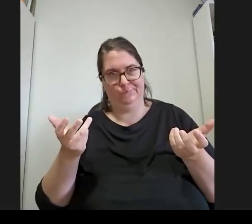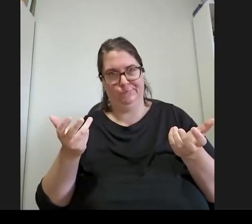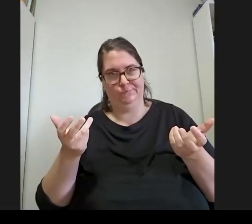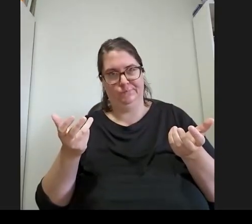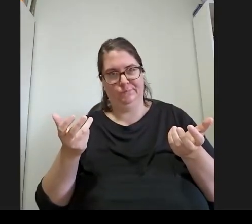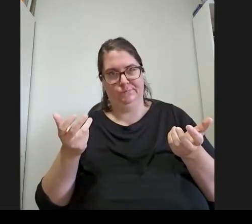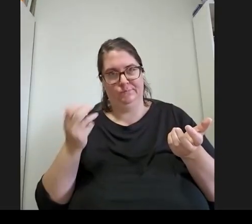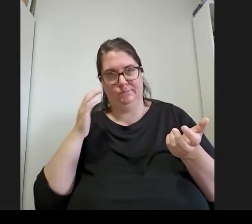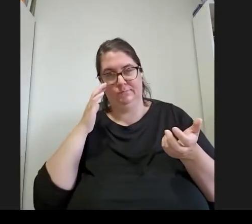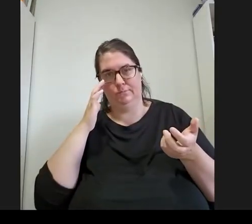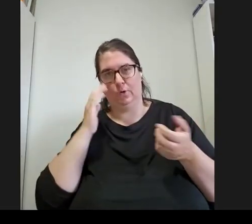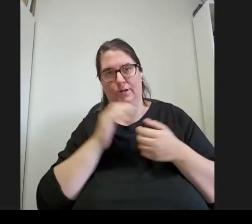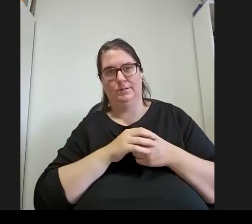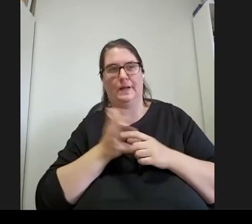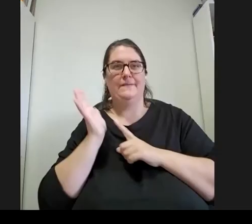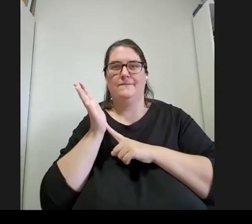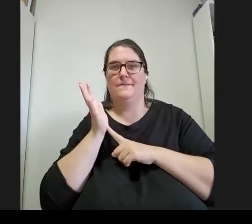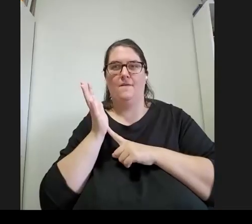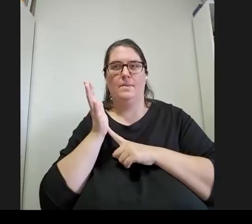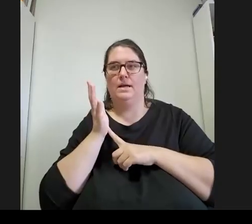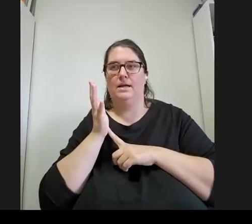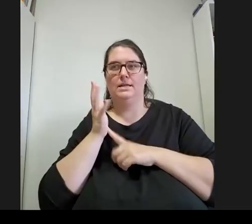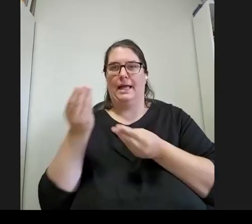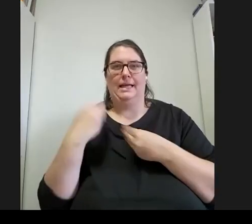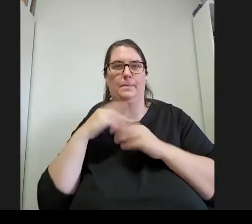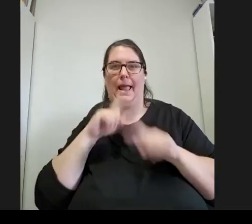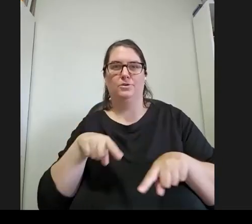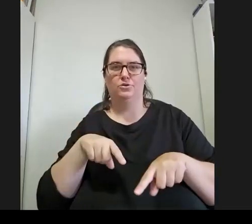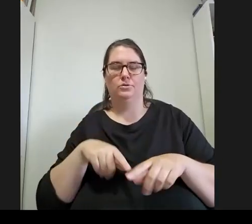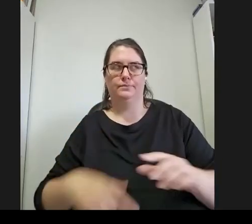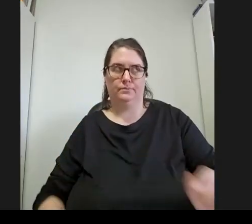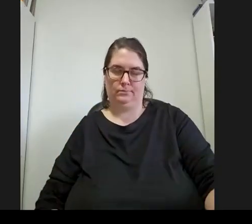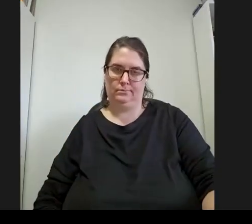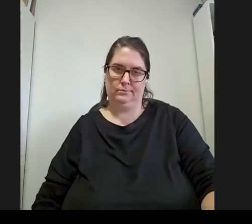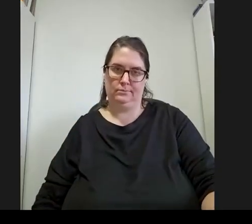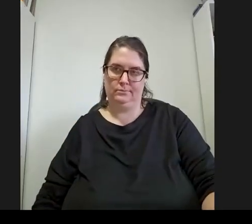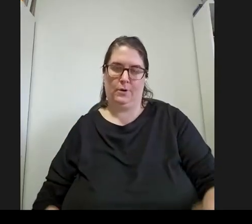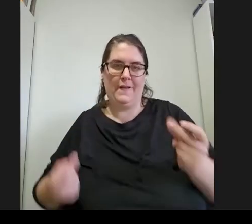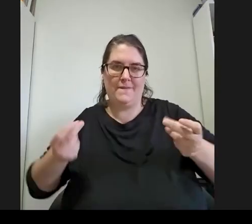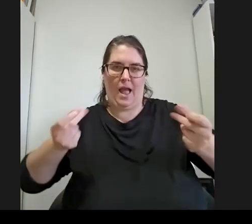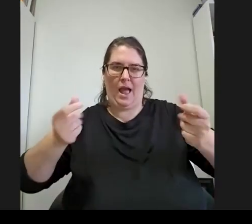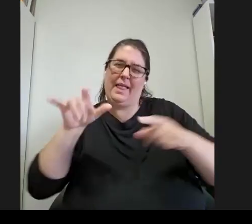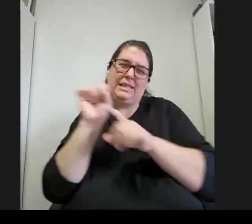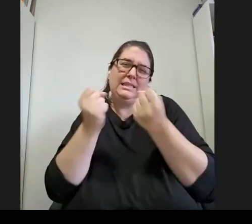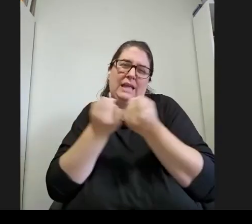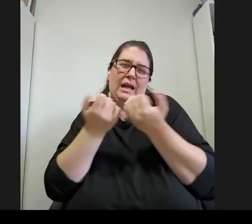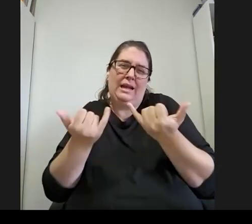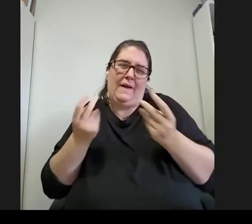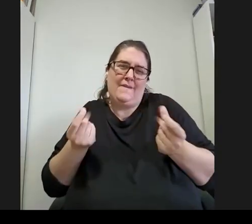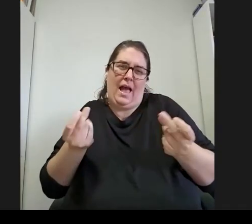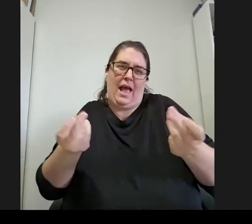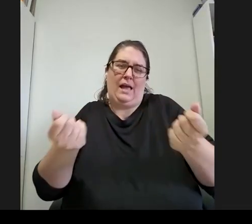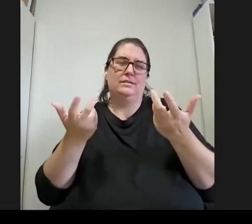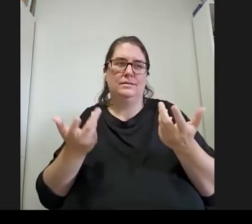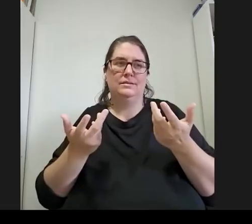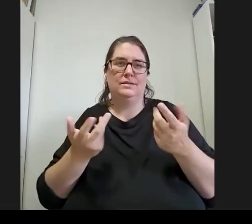of 5 minutes maximum on a video kind of a era that we live in. So people don't feel comfortable having